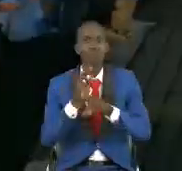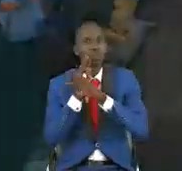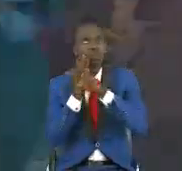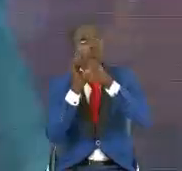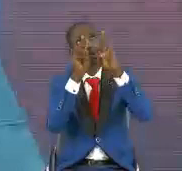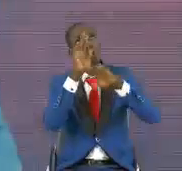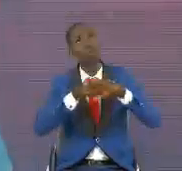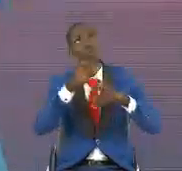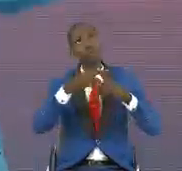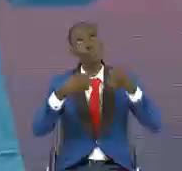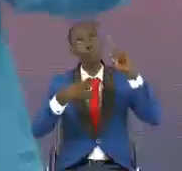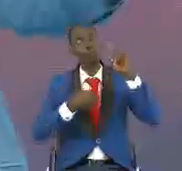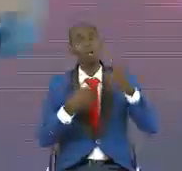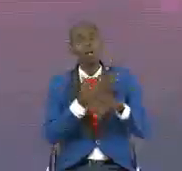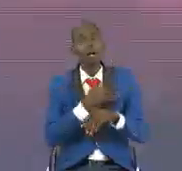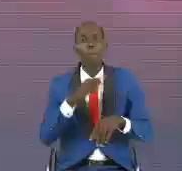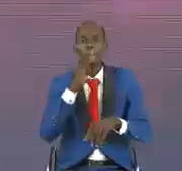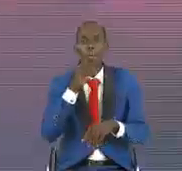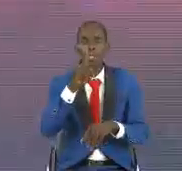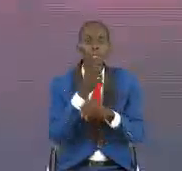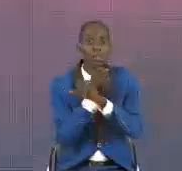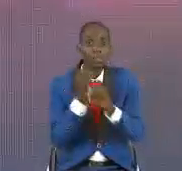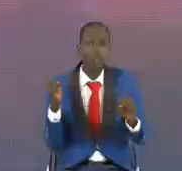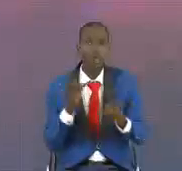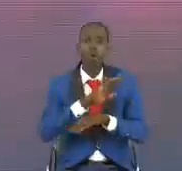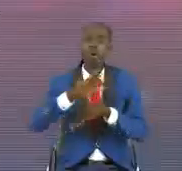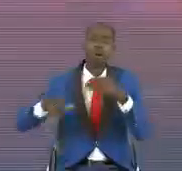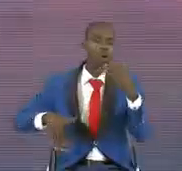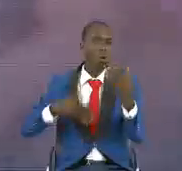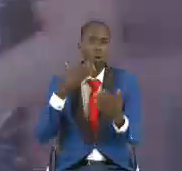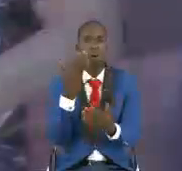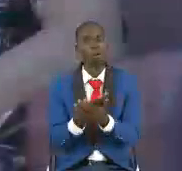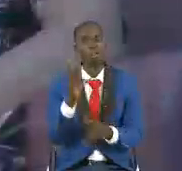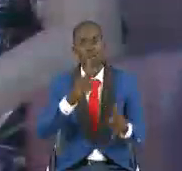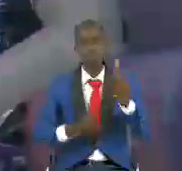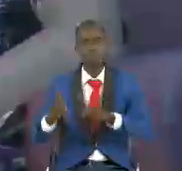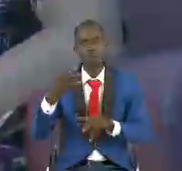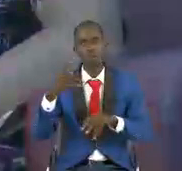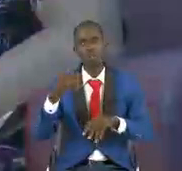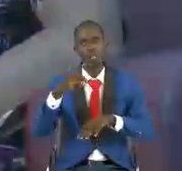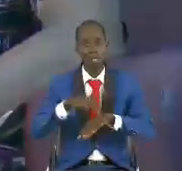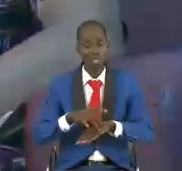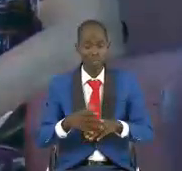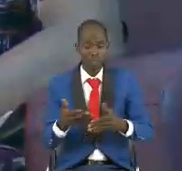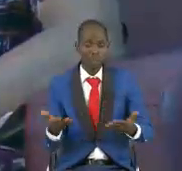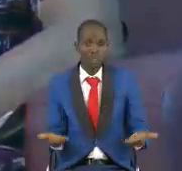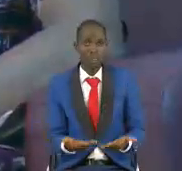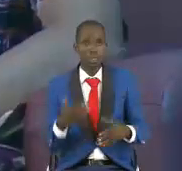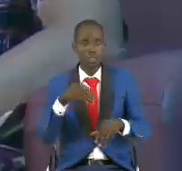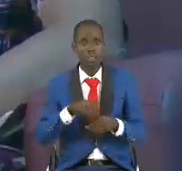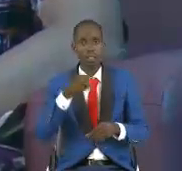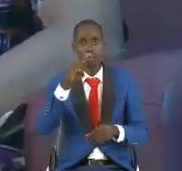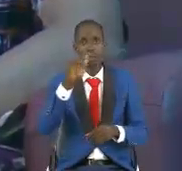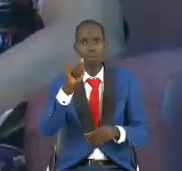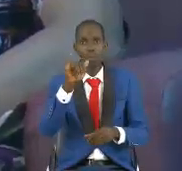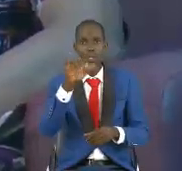saved, all the ends of the earth. At the Alpha location here by El Satid, it will